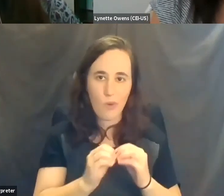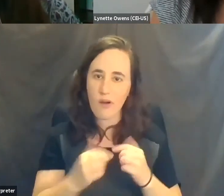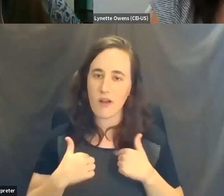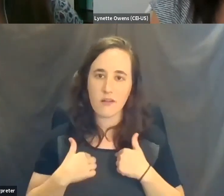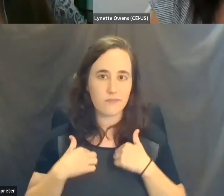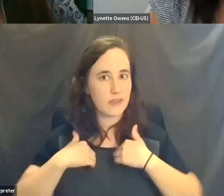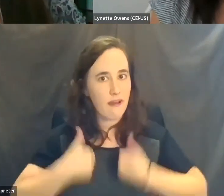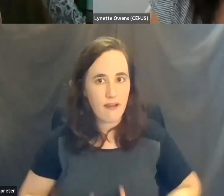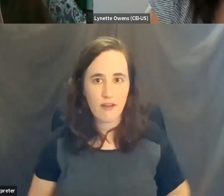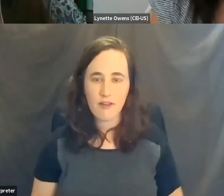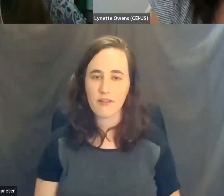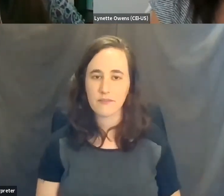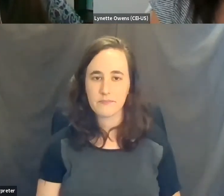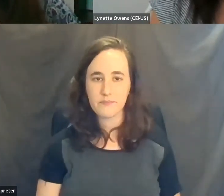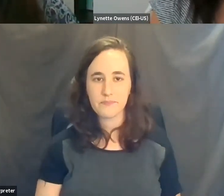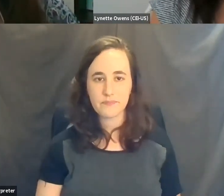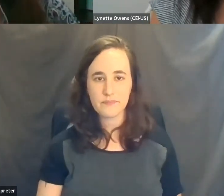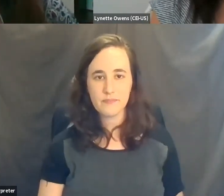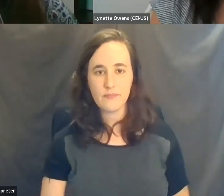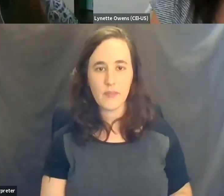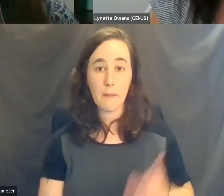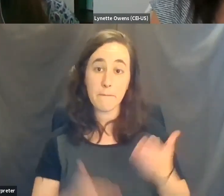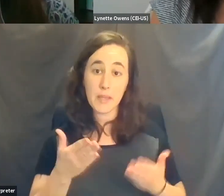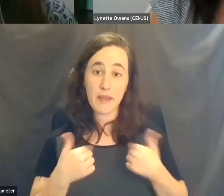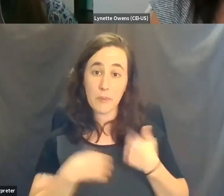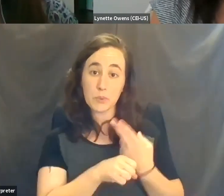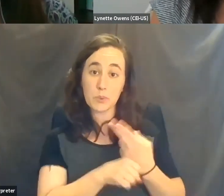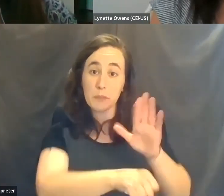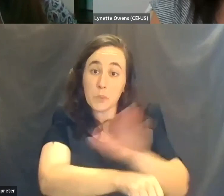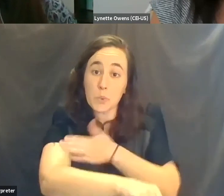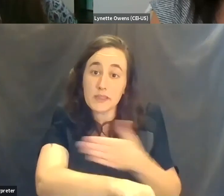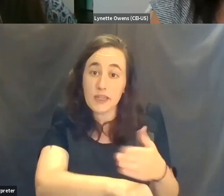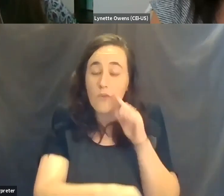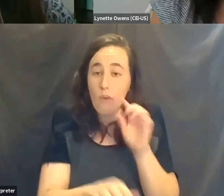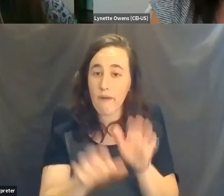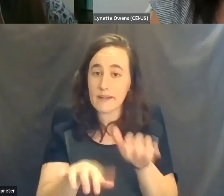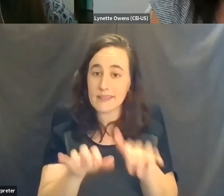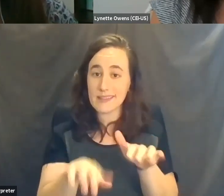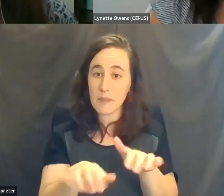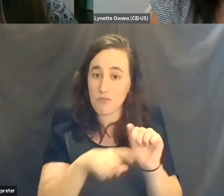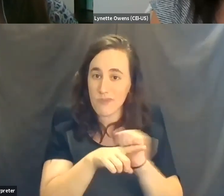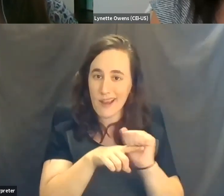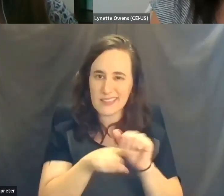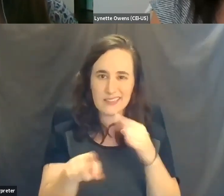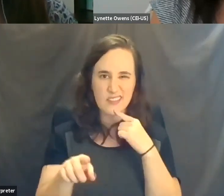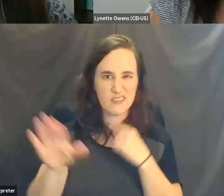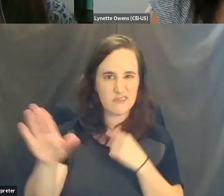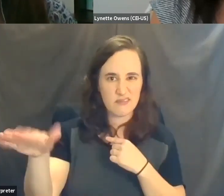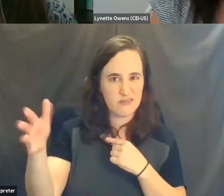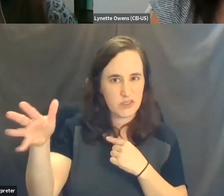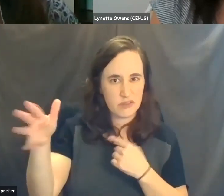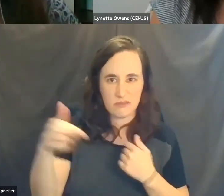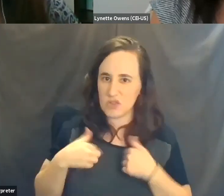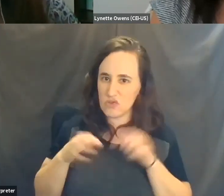they didn't want to listen. Like I would play music, like if we're doing typing practice, and students would say, that's too distracting, I can't listen to music. I think actually